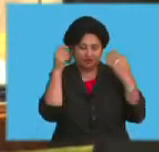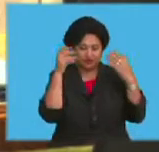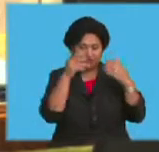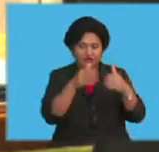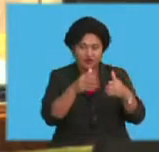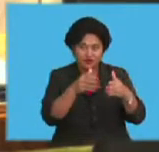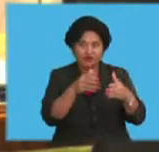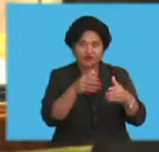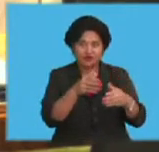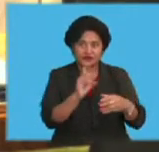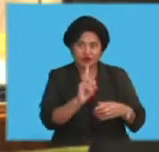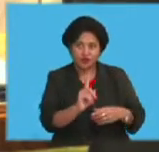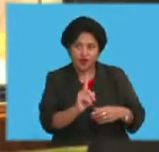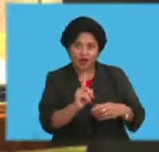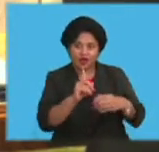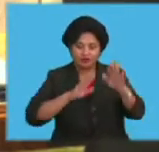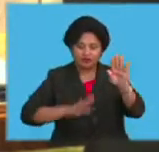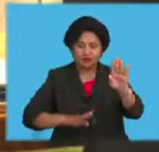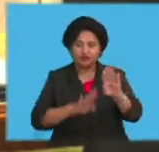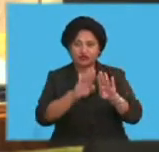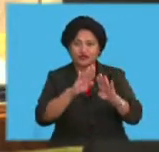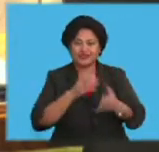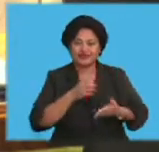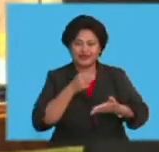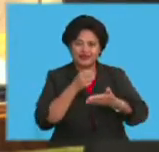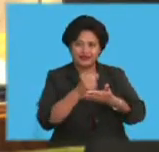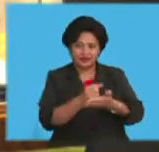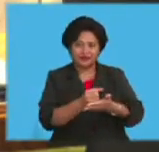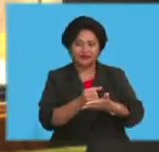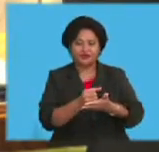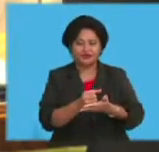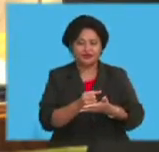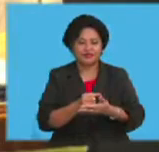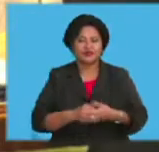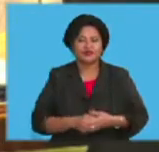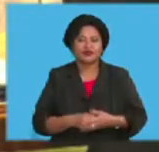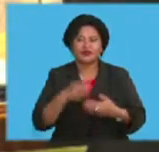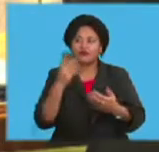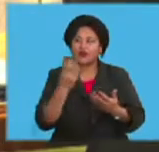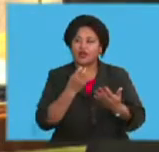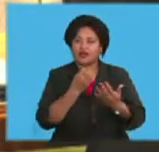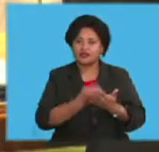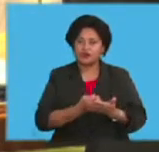also to enhance the support in terms of export